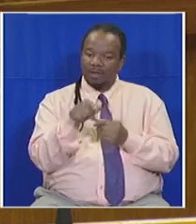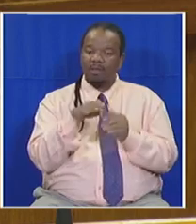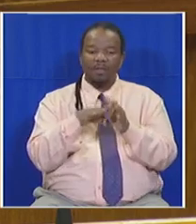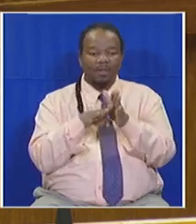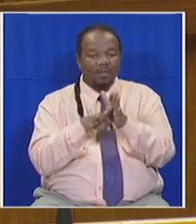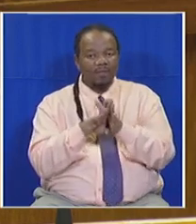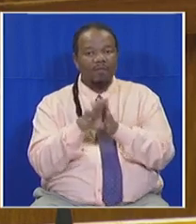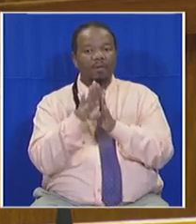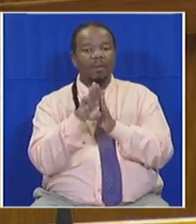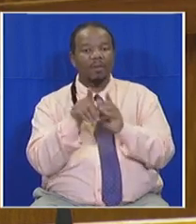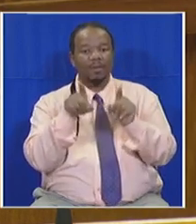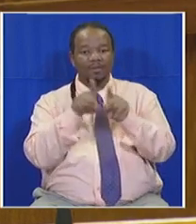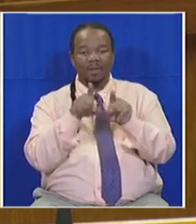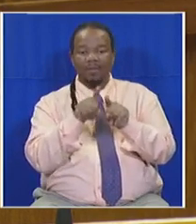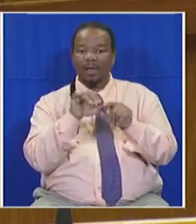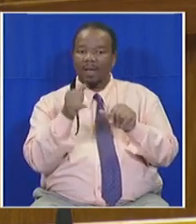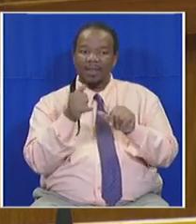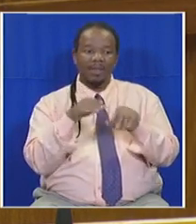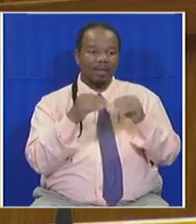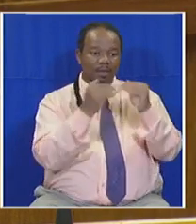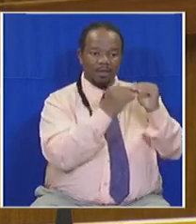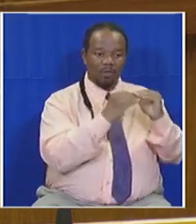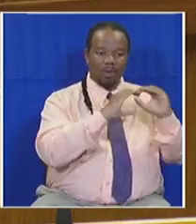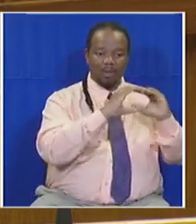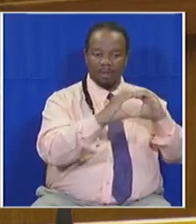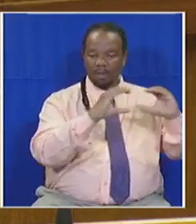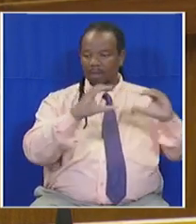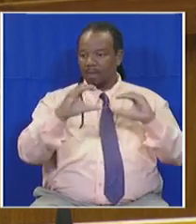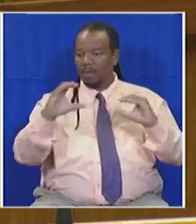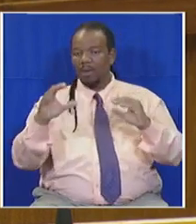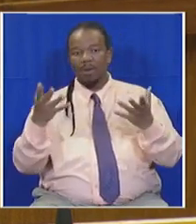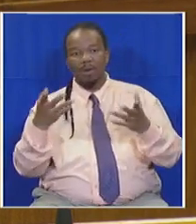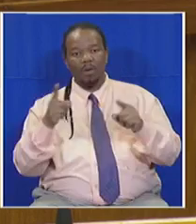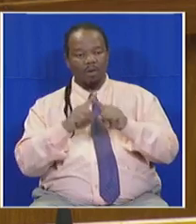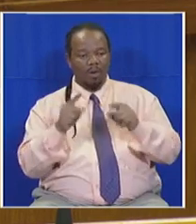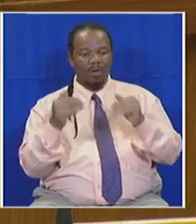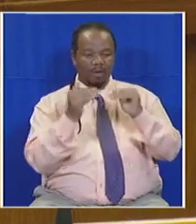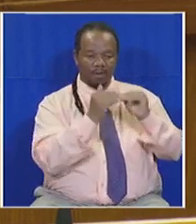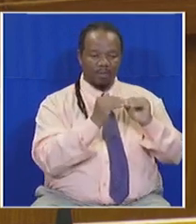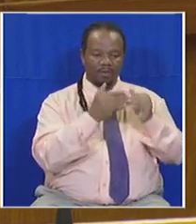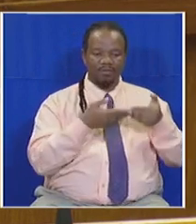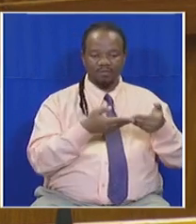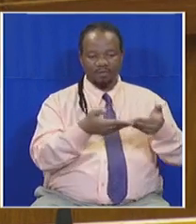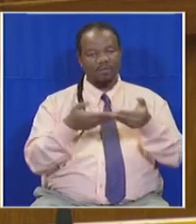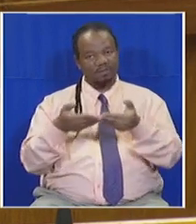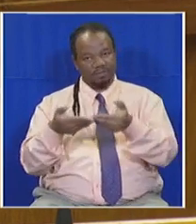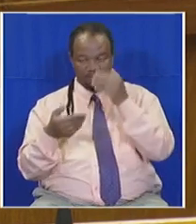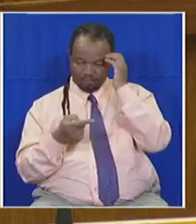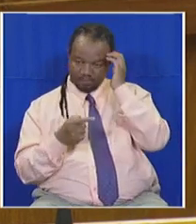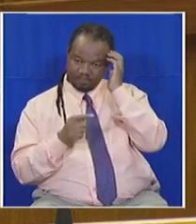equitable redistribution and relocation of local authority services. The development local